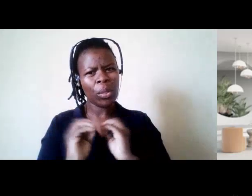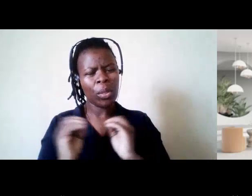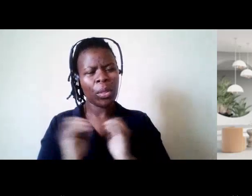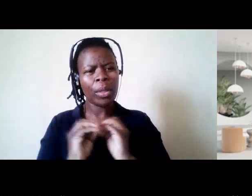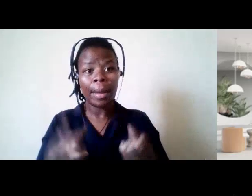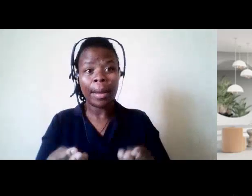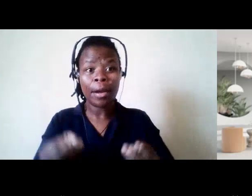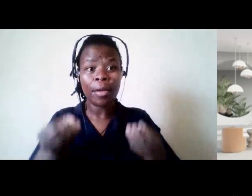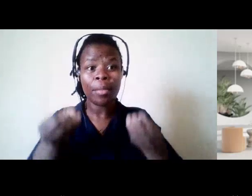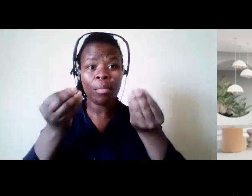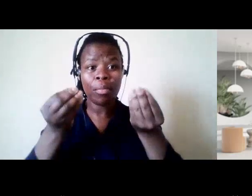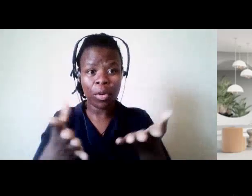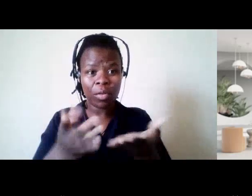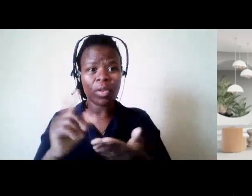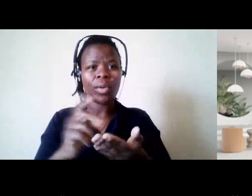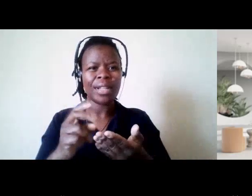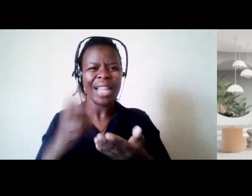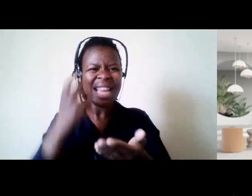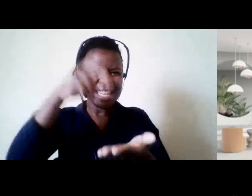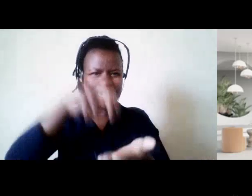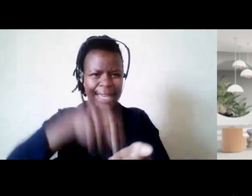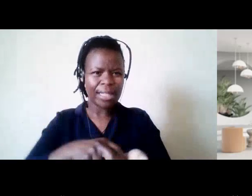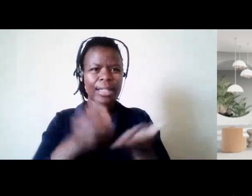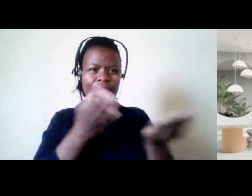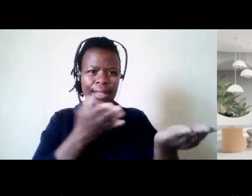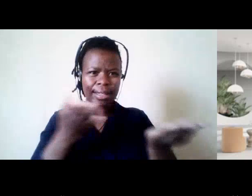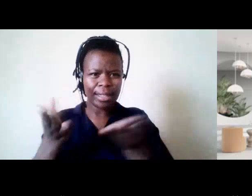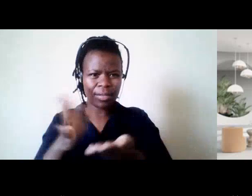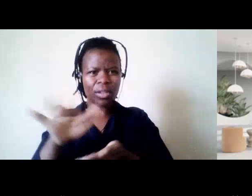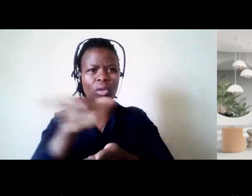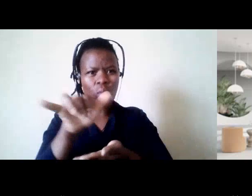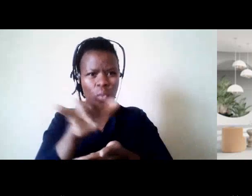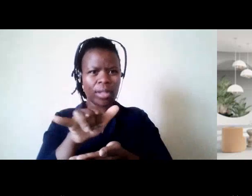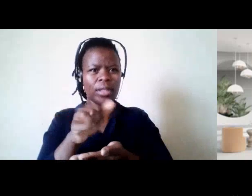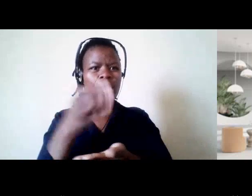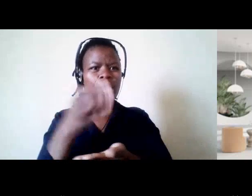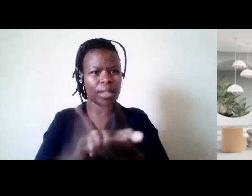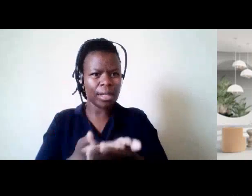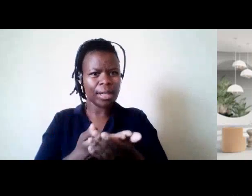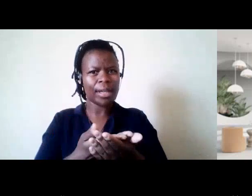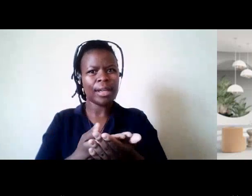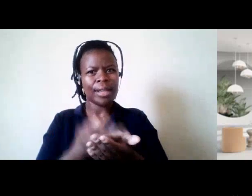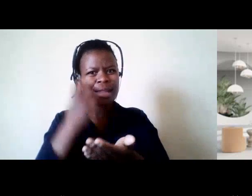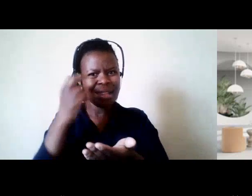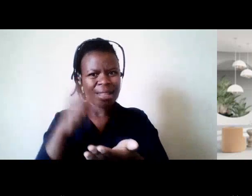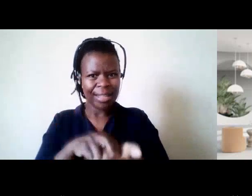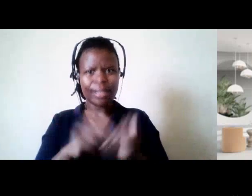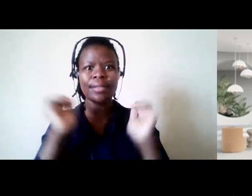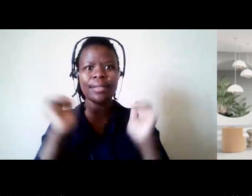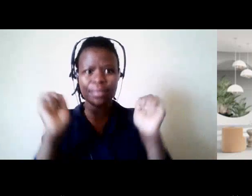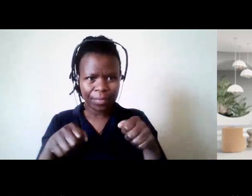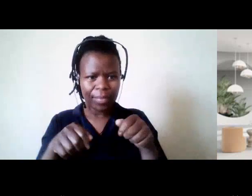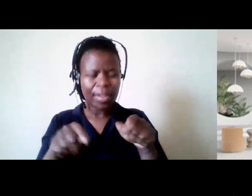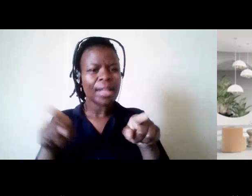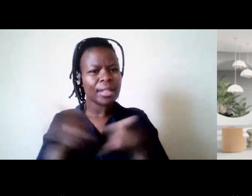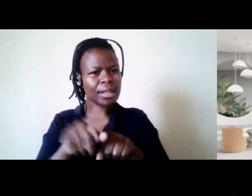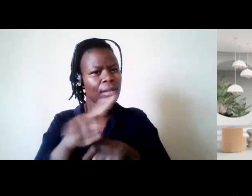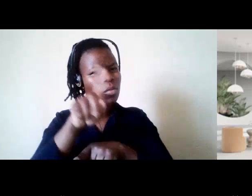providing the necessary services that would be at the special care centers, right? And your question